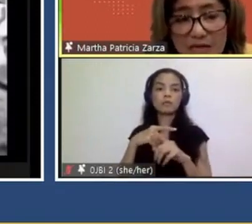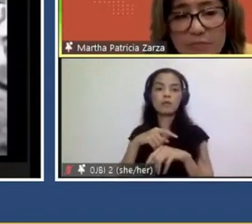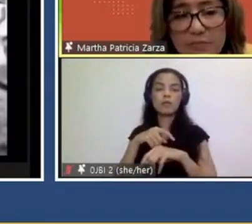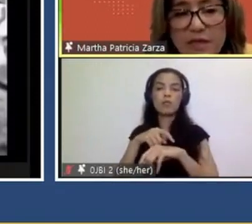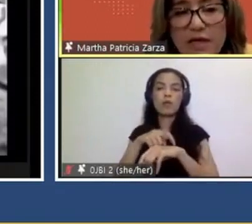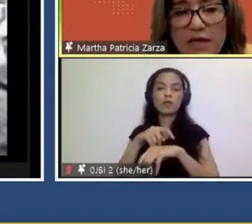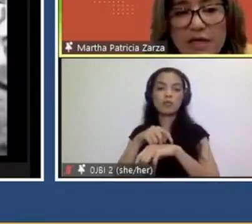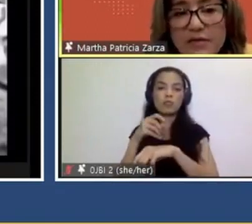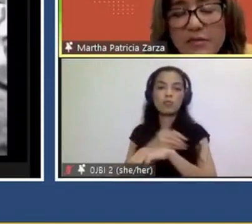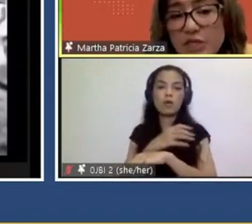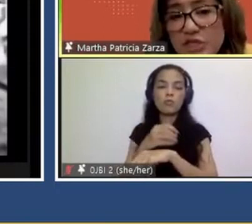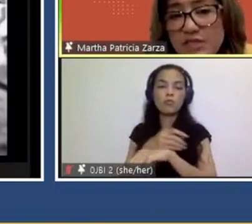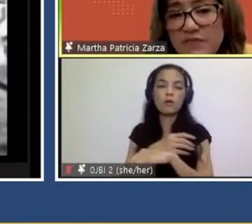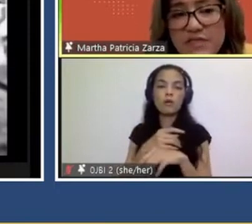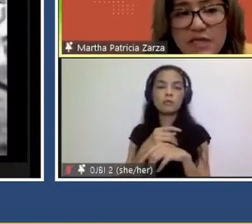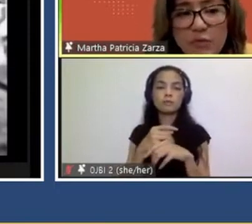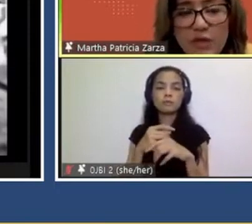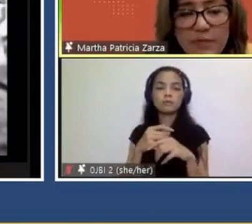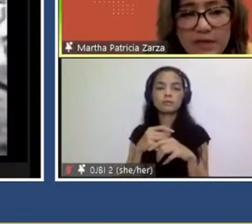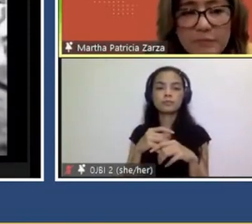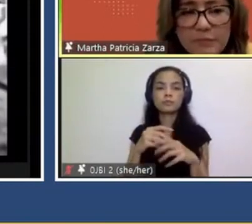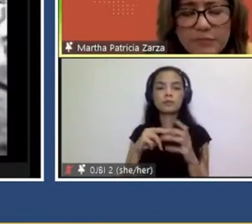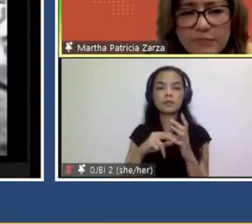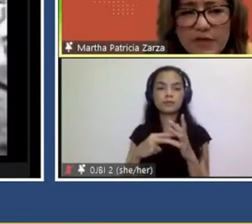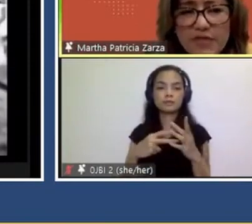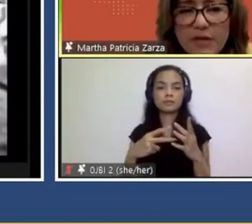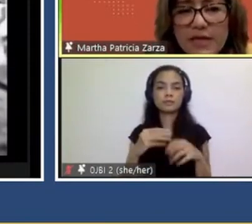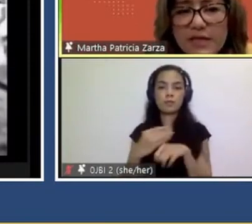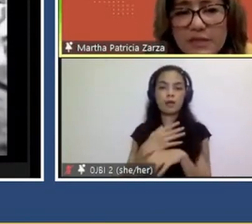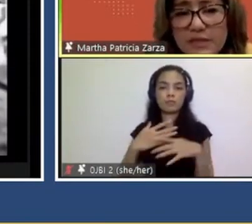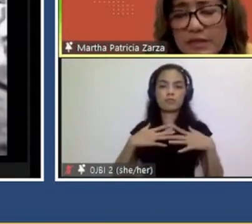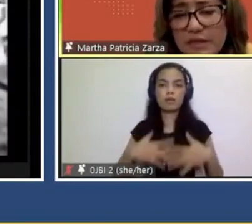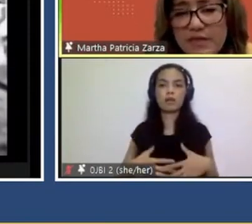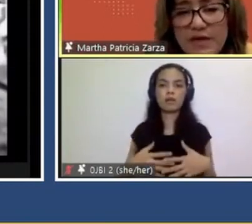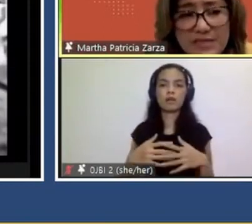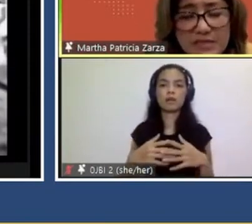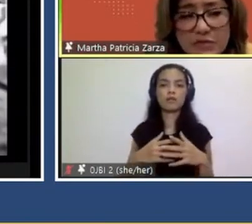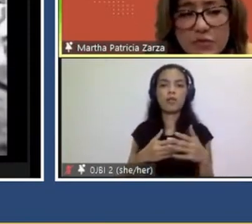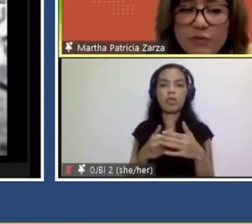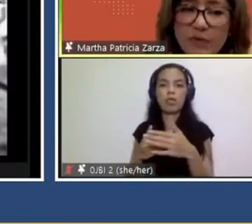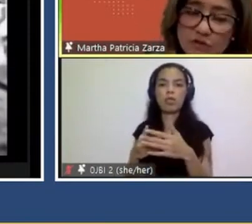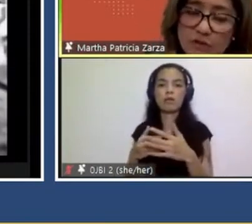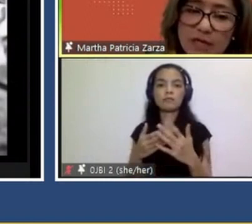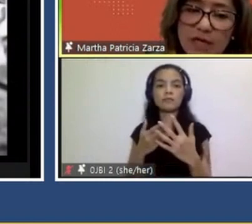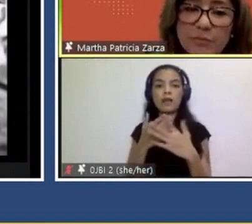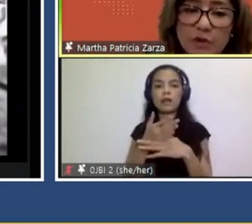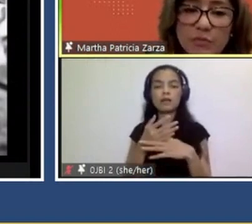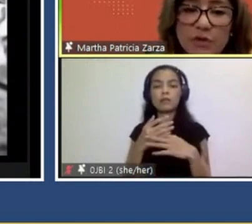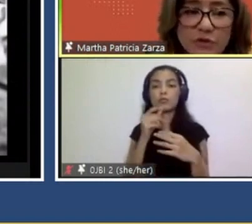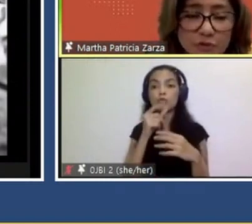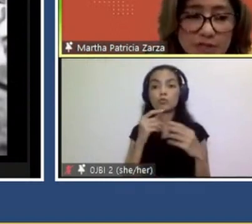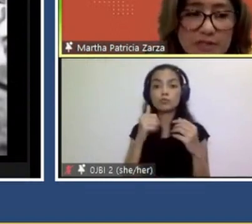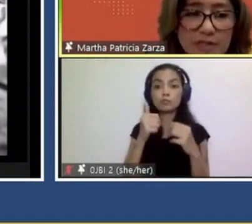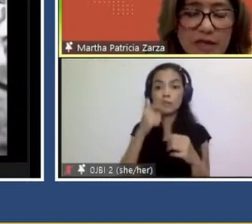their time and diminishes their physical well-being, thereby limiting their access to educational and